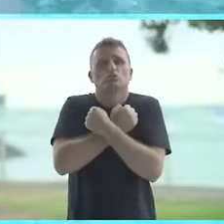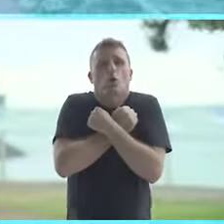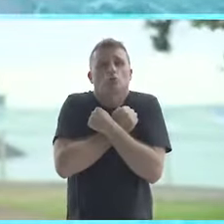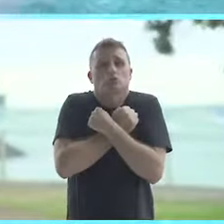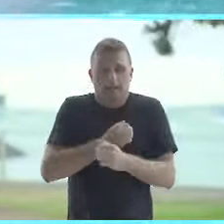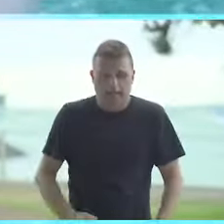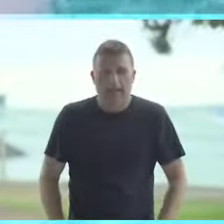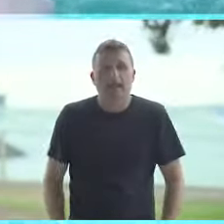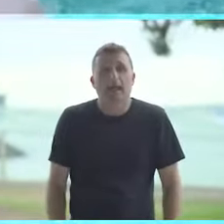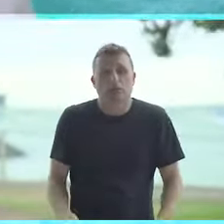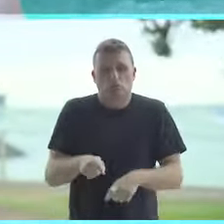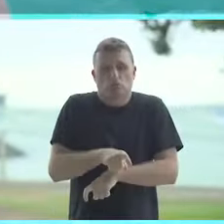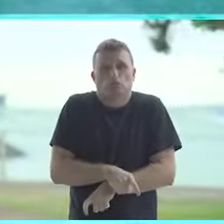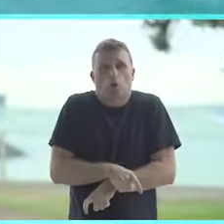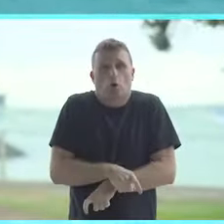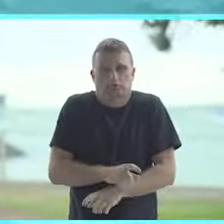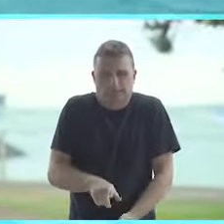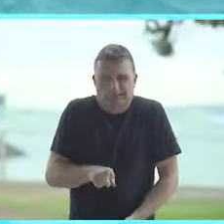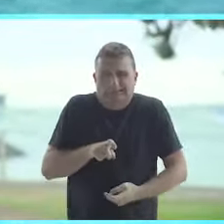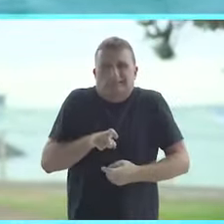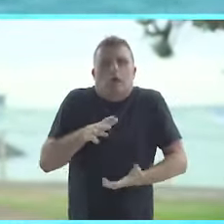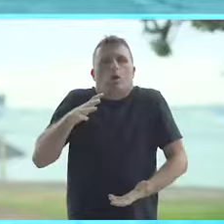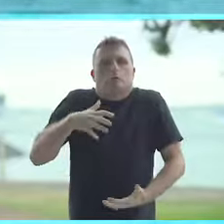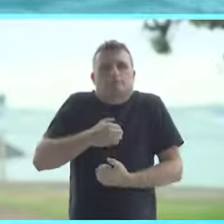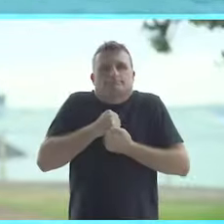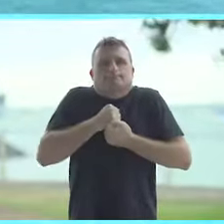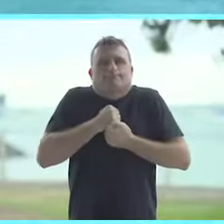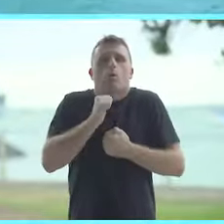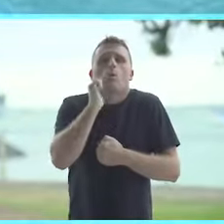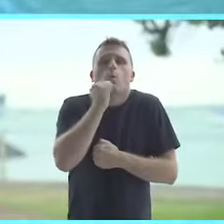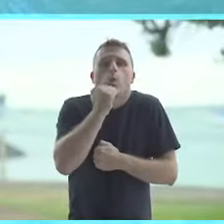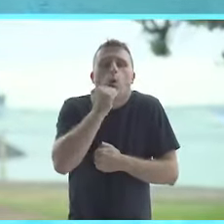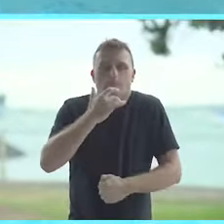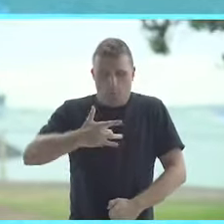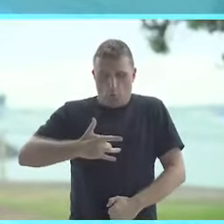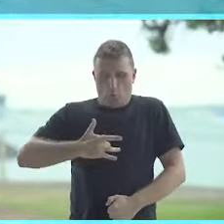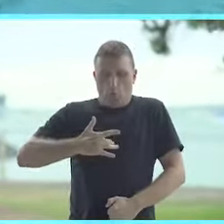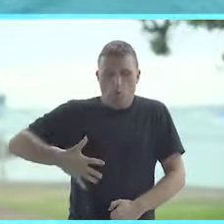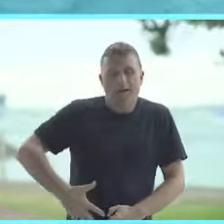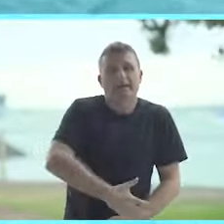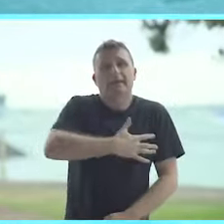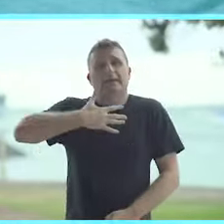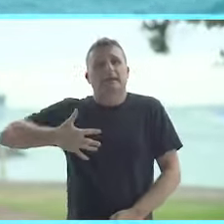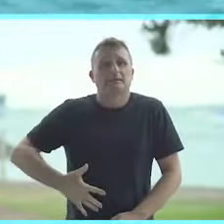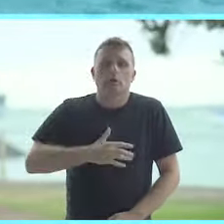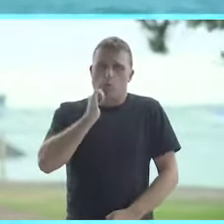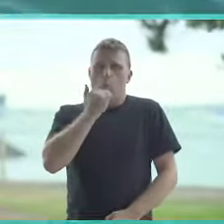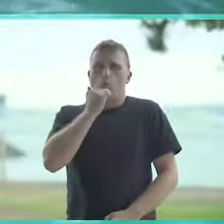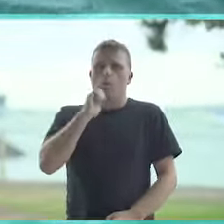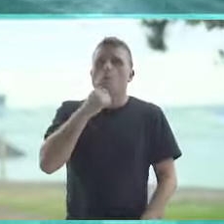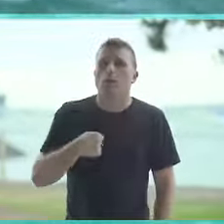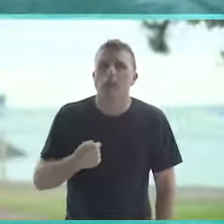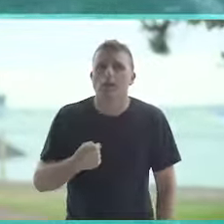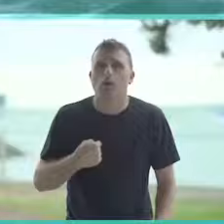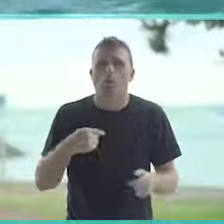my arms over my upper body, crossing my legs, and lift them towards my chest a little. This keeps my core and all